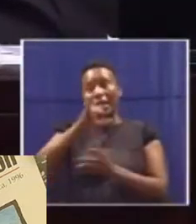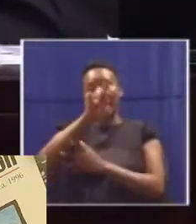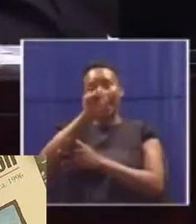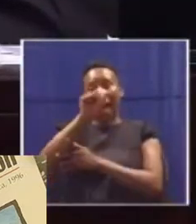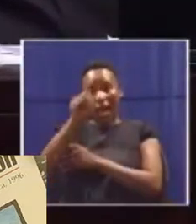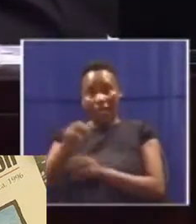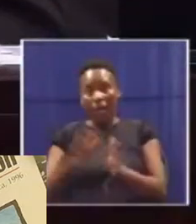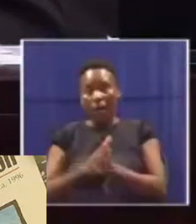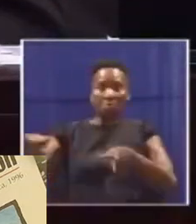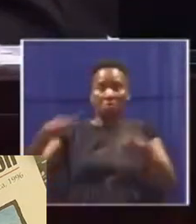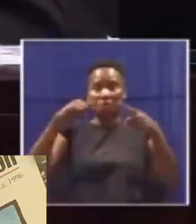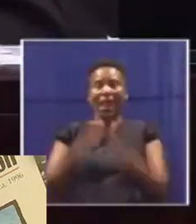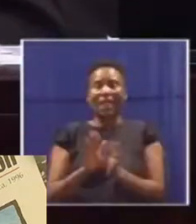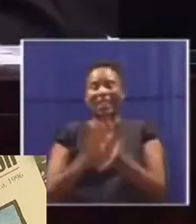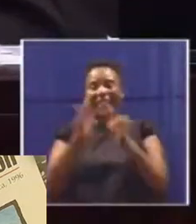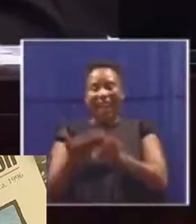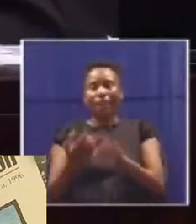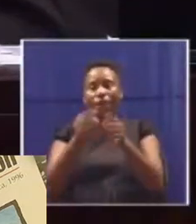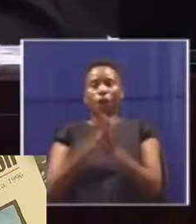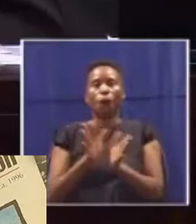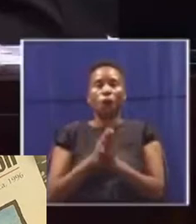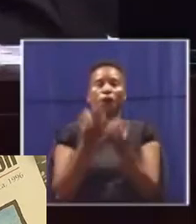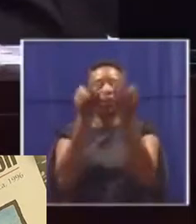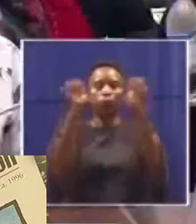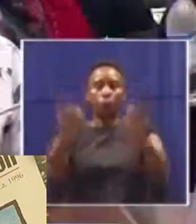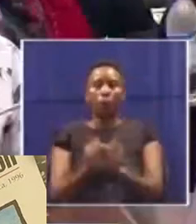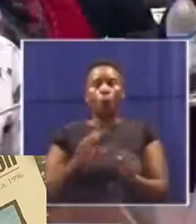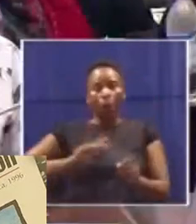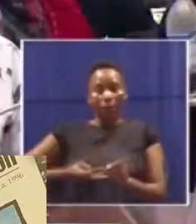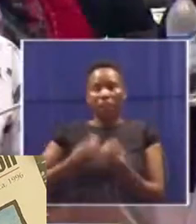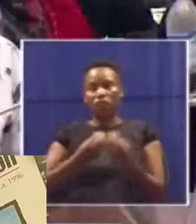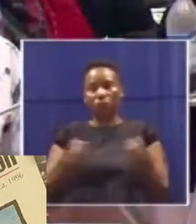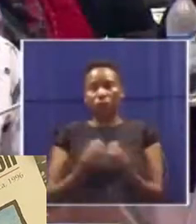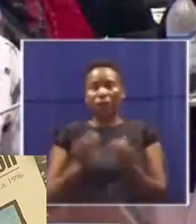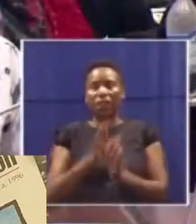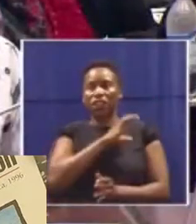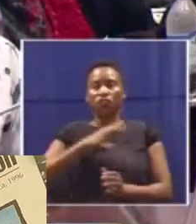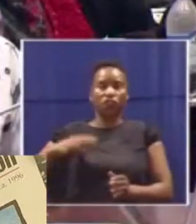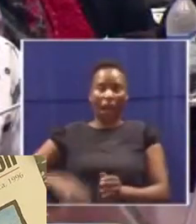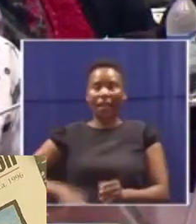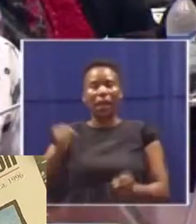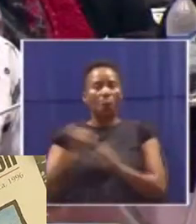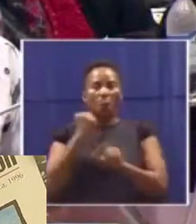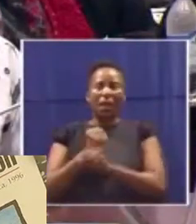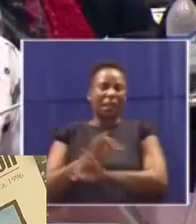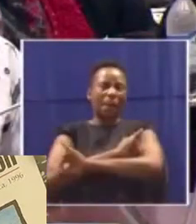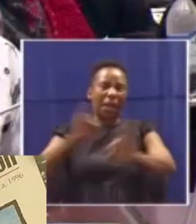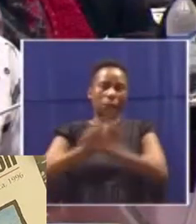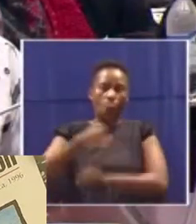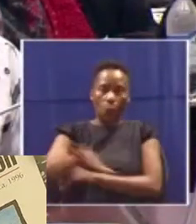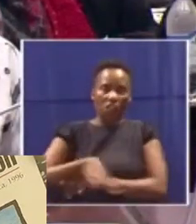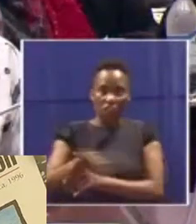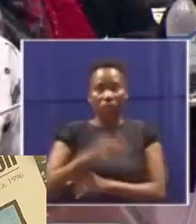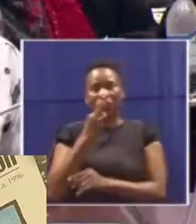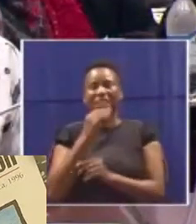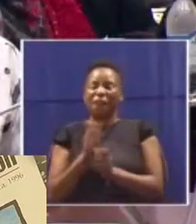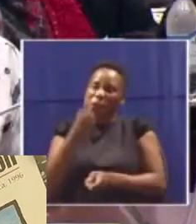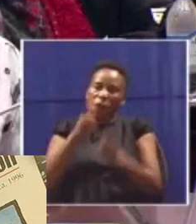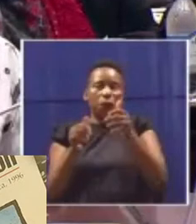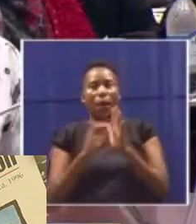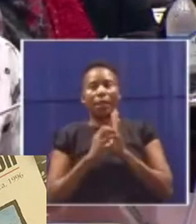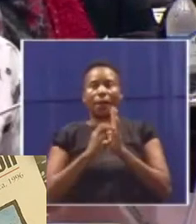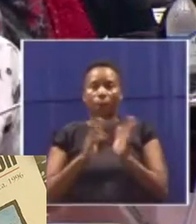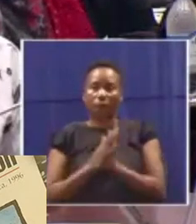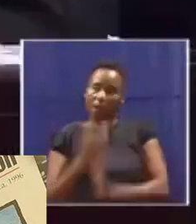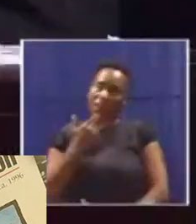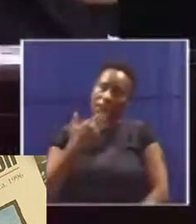fighting and dying for freedom, or the women and children in China who work under appalling conditions, to mention just a few examples.